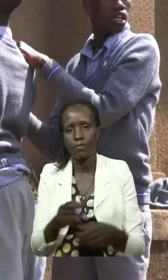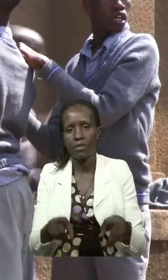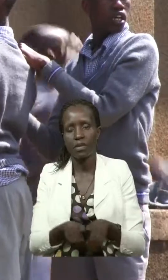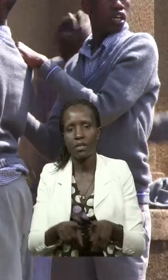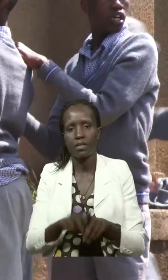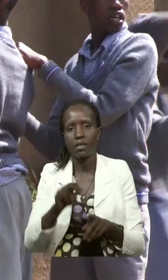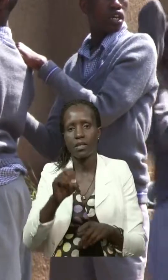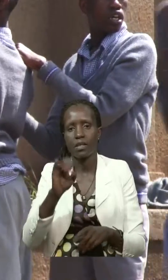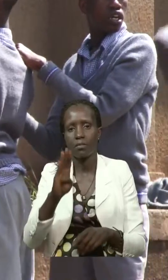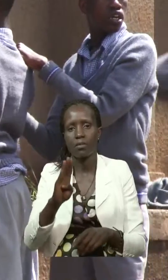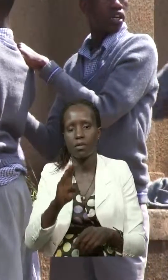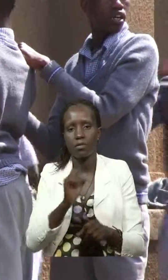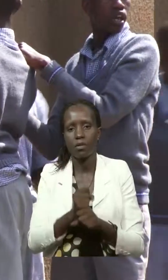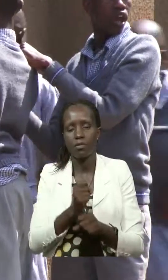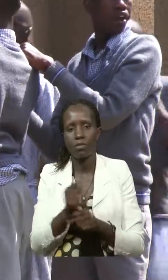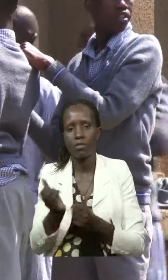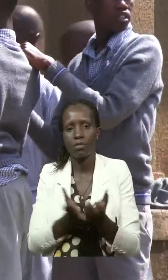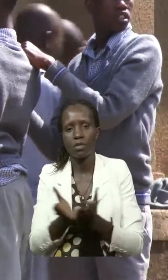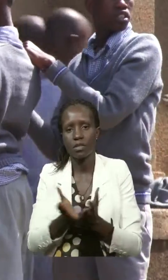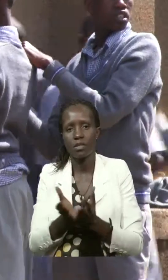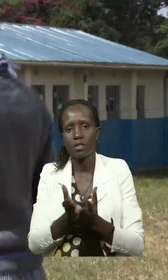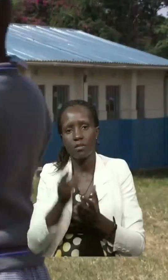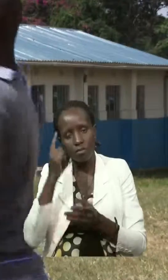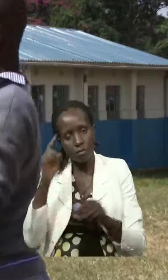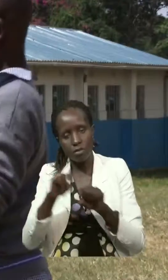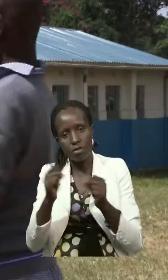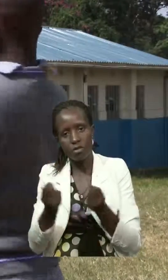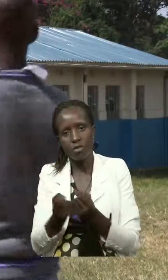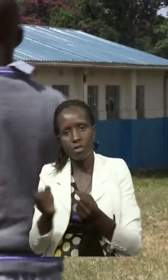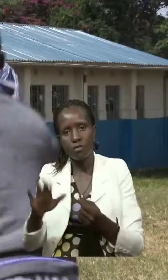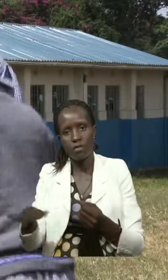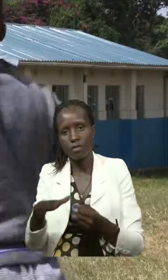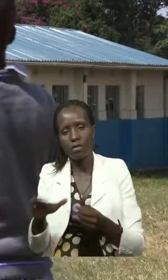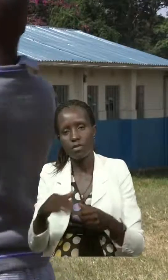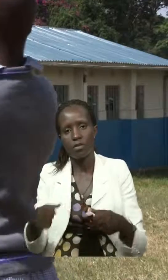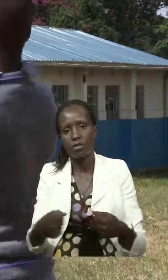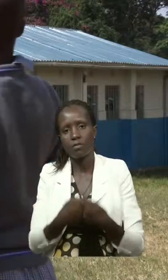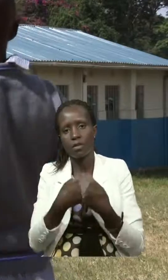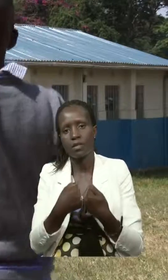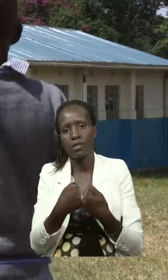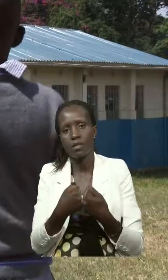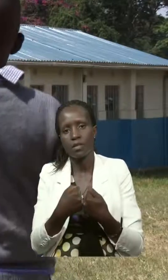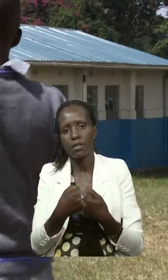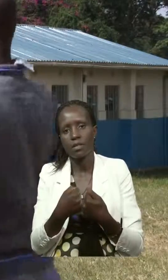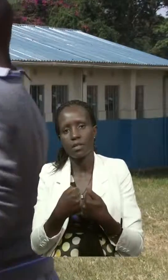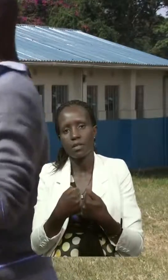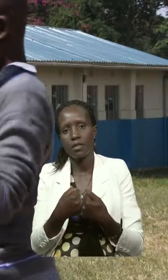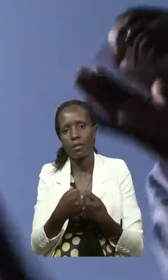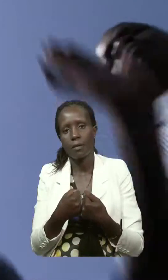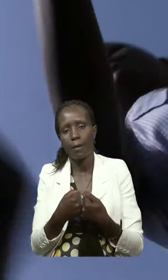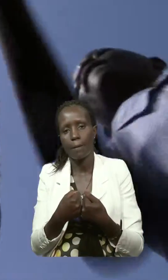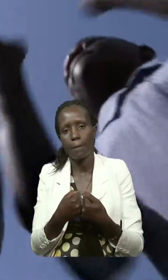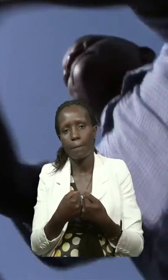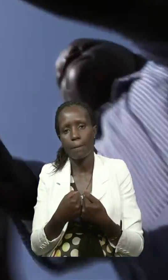As NIB, we operate our business in a manner that accounts for social and environmental impact. How do we do